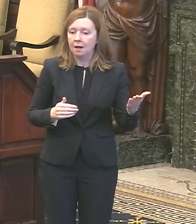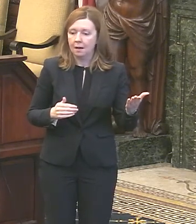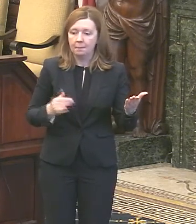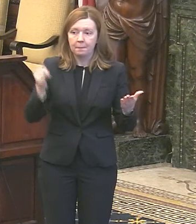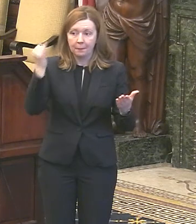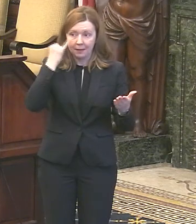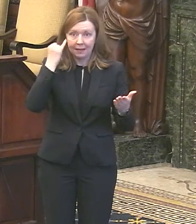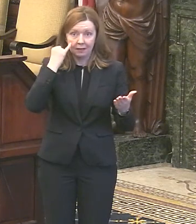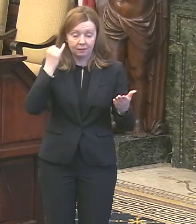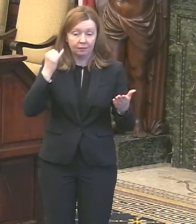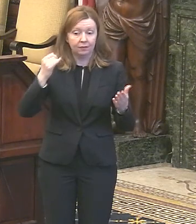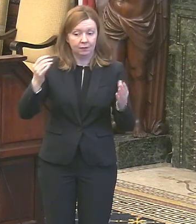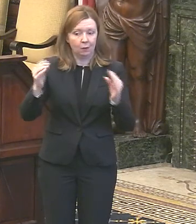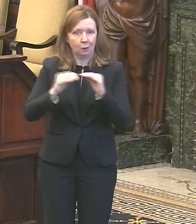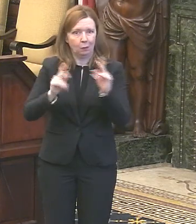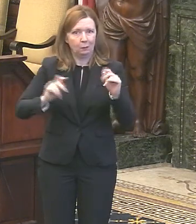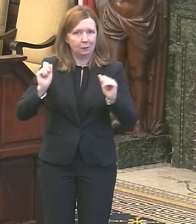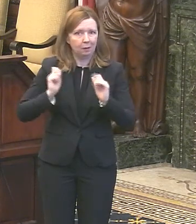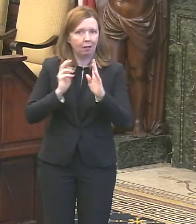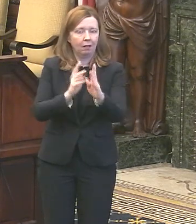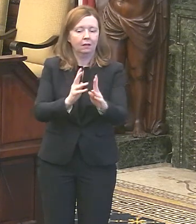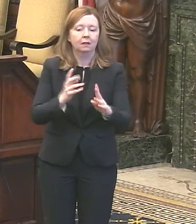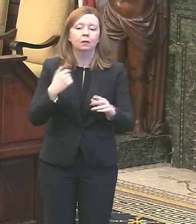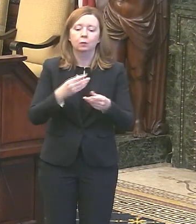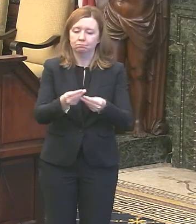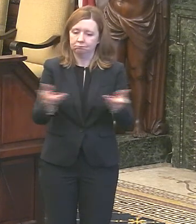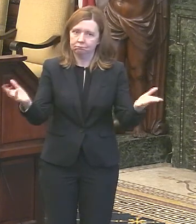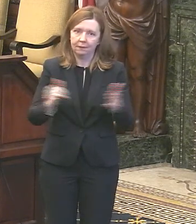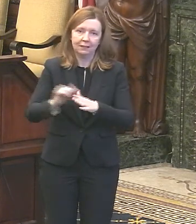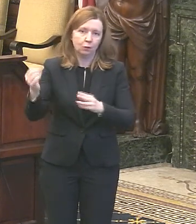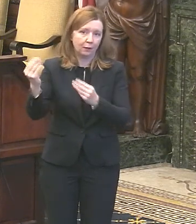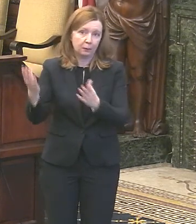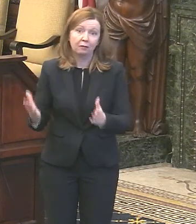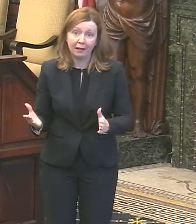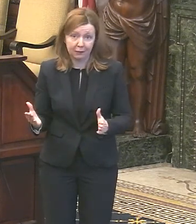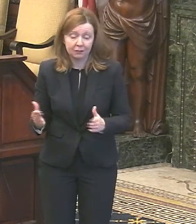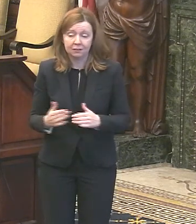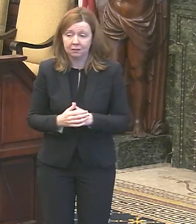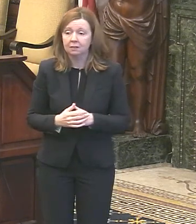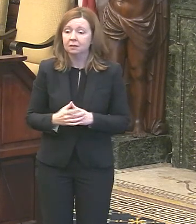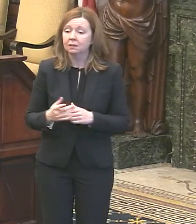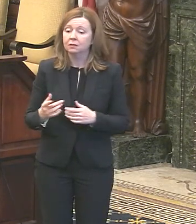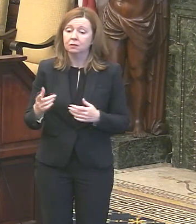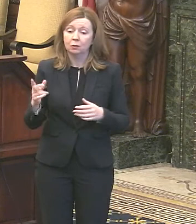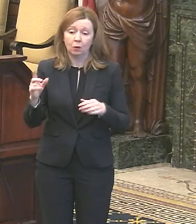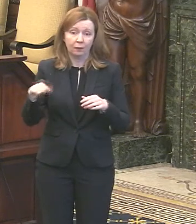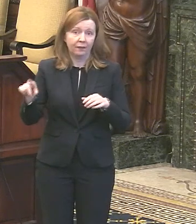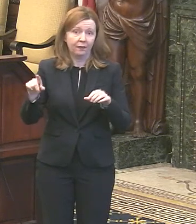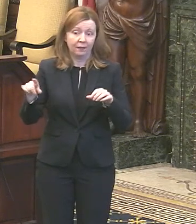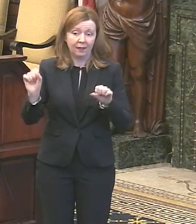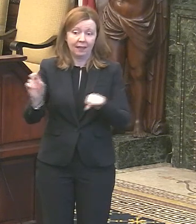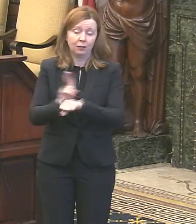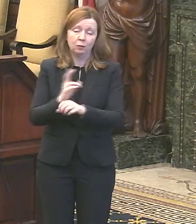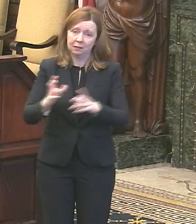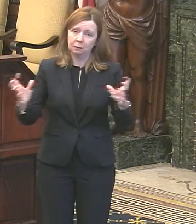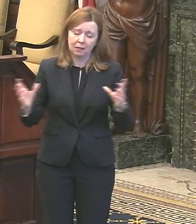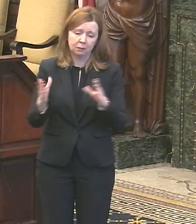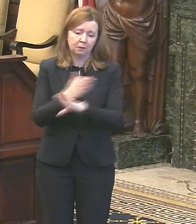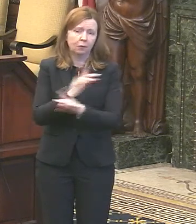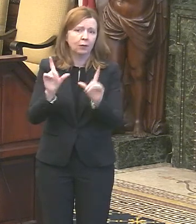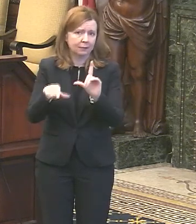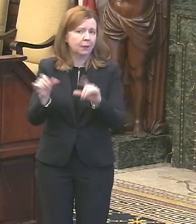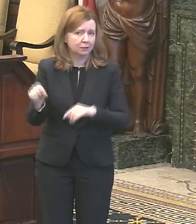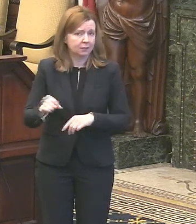there were a larger volume of people, and we are redistributing that to other providers so that we can use as much of that up before they expire.